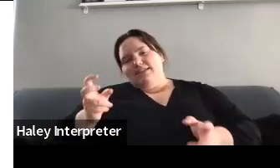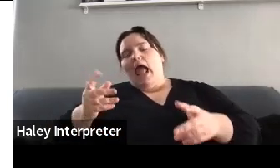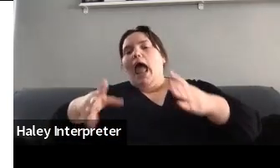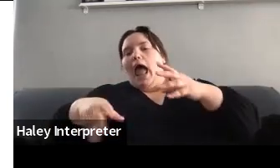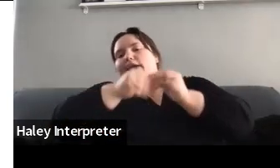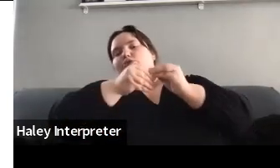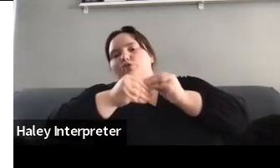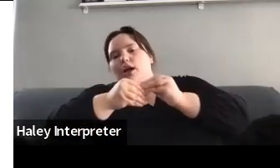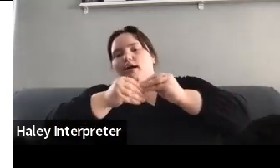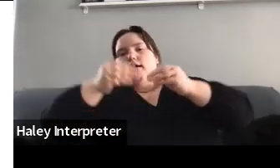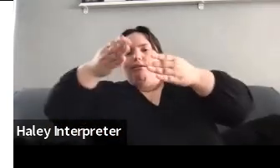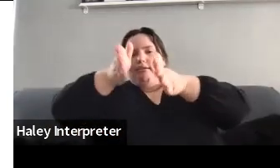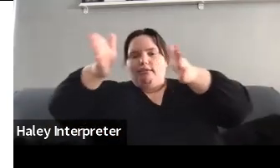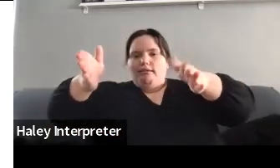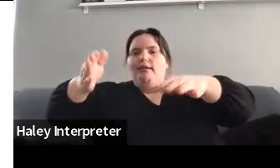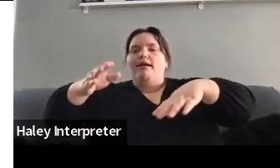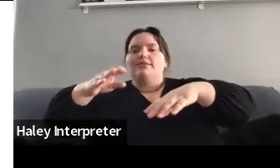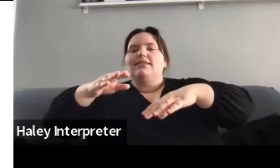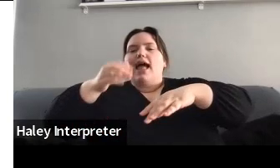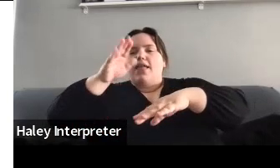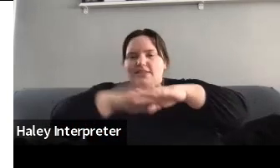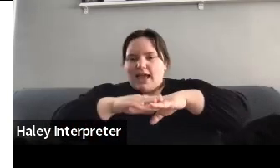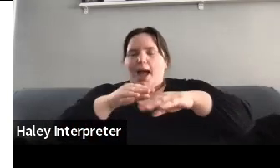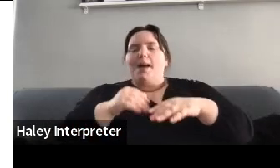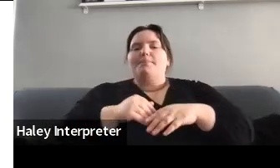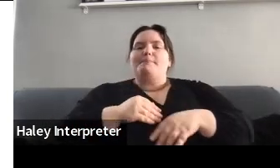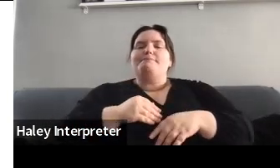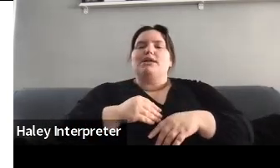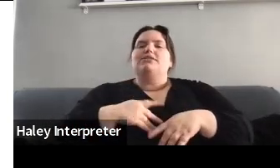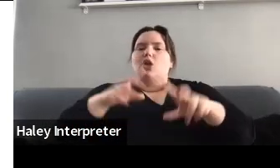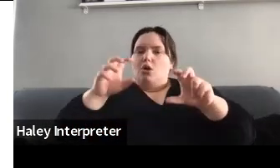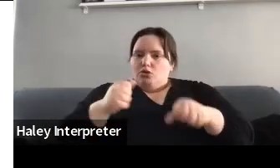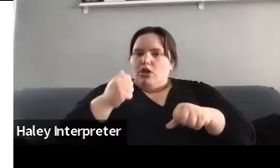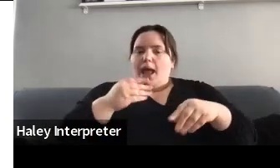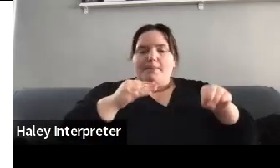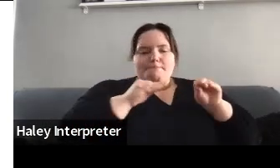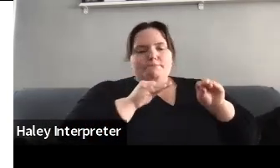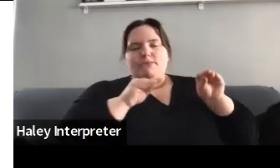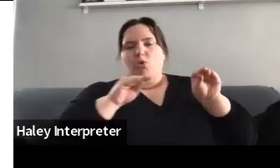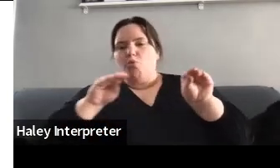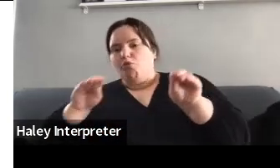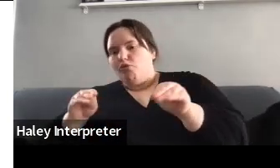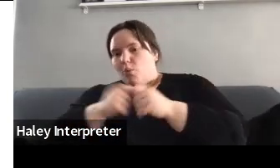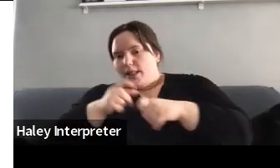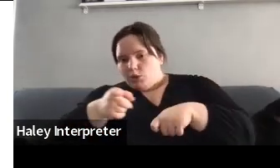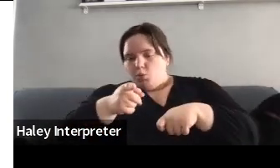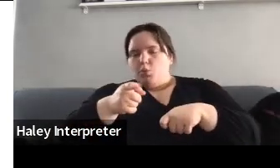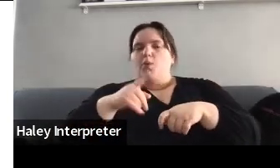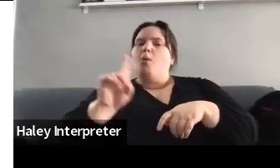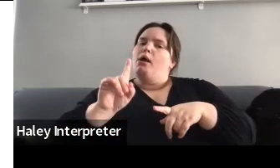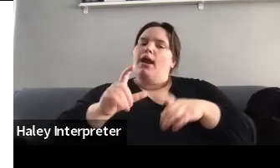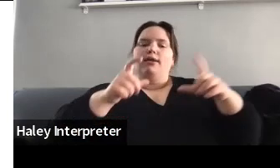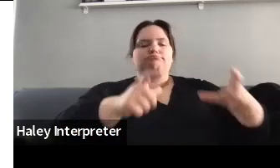a scoop. So this can help you move the food around to where you are and where the dog's bowls are, and